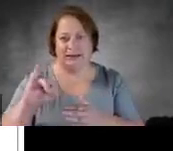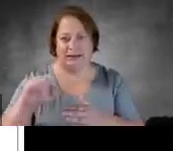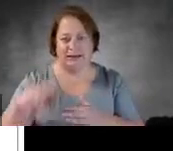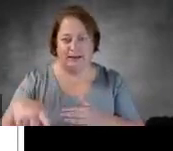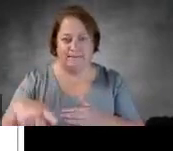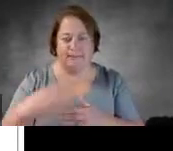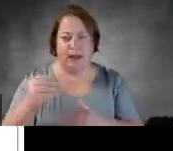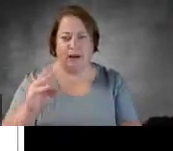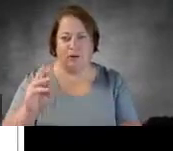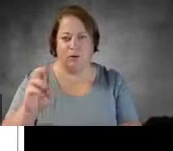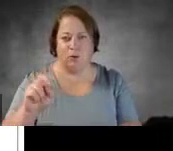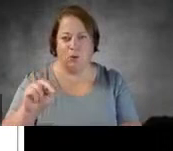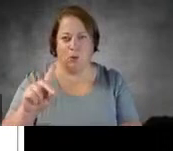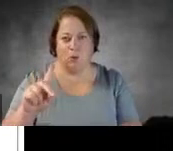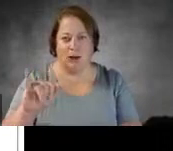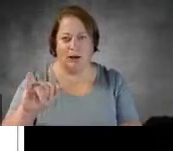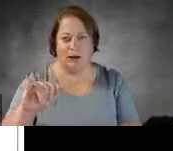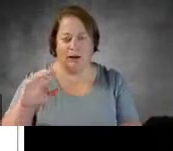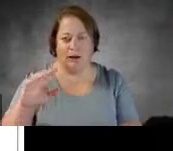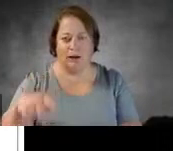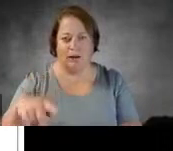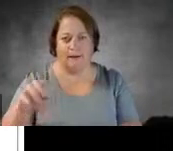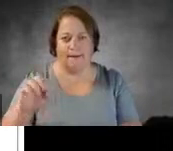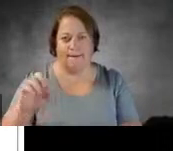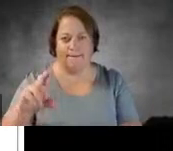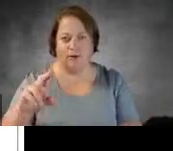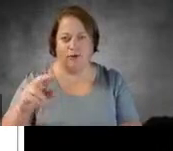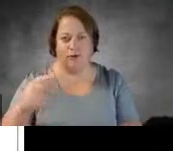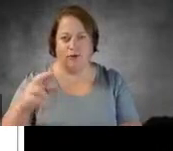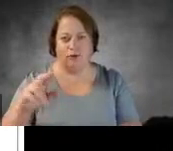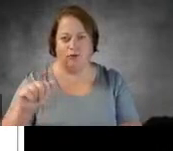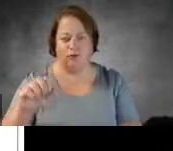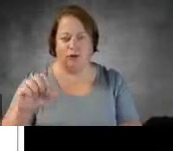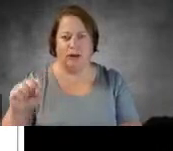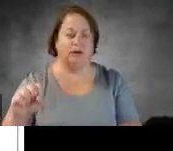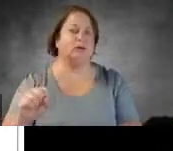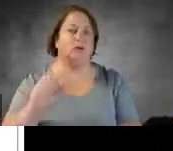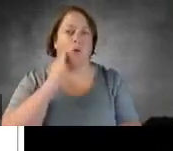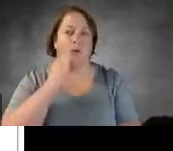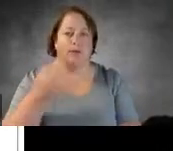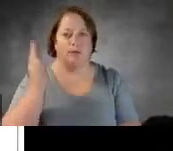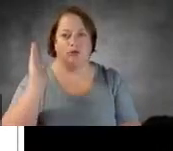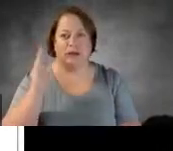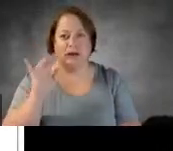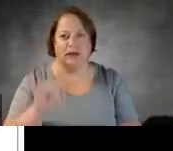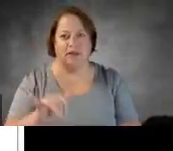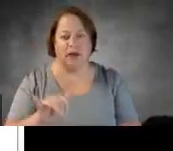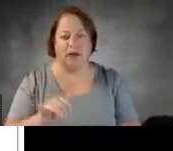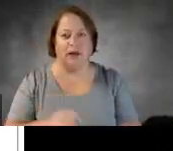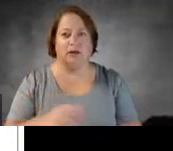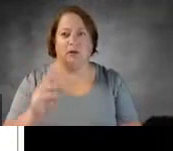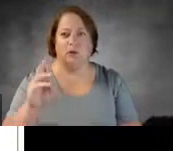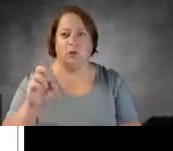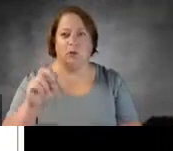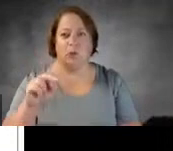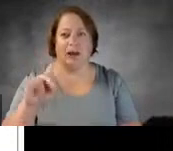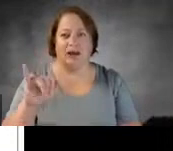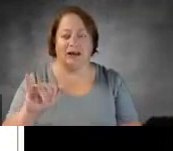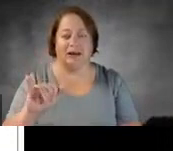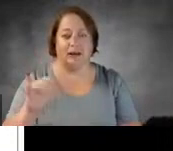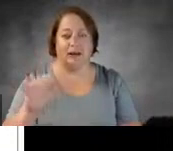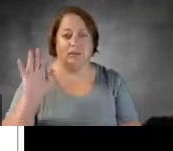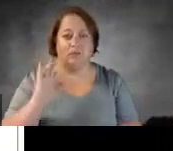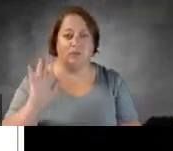Wendy Pendergrass, our chief academic officer, will be presenting that. Wendy Pendergrass was